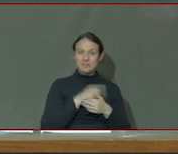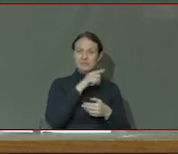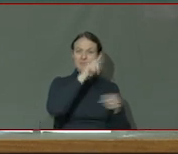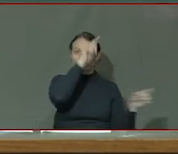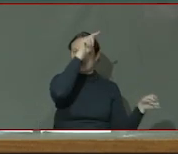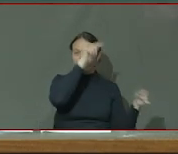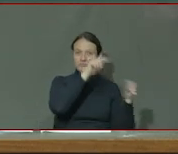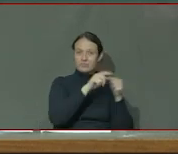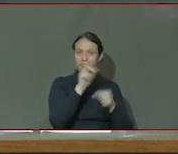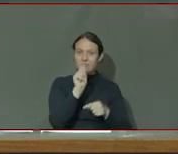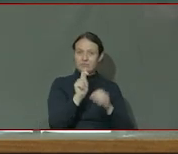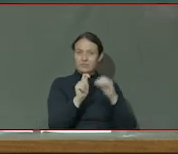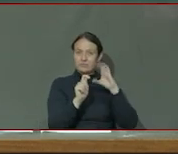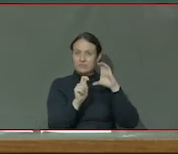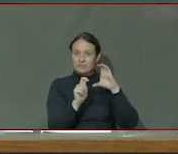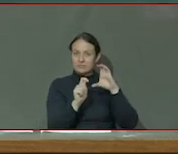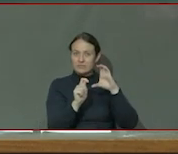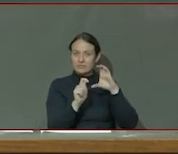will be capital T what?